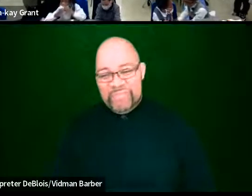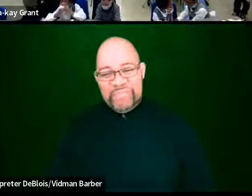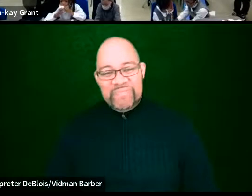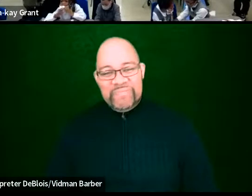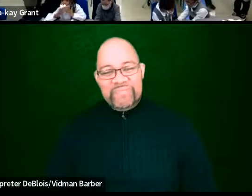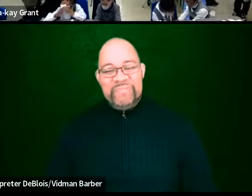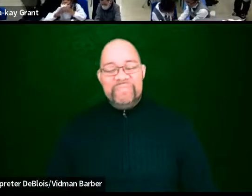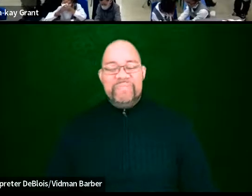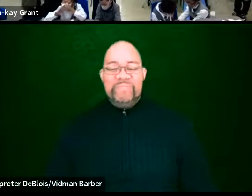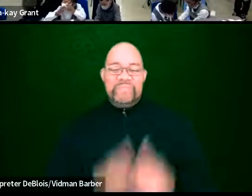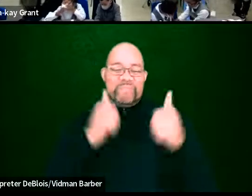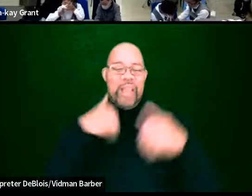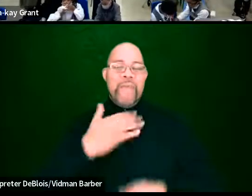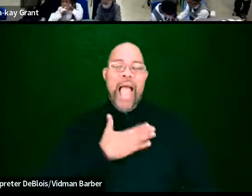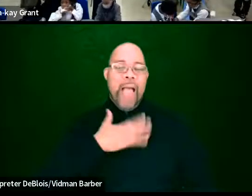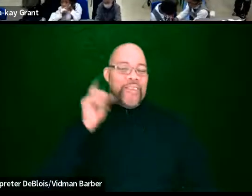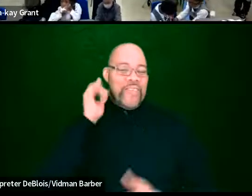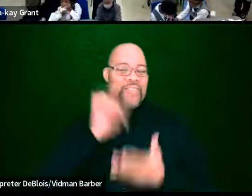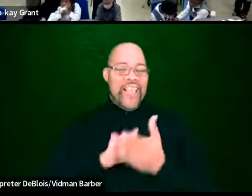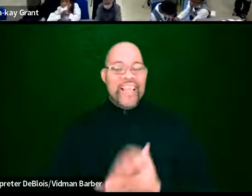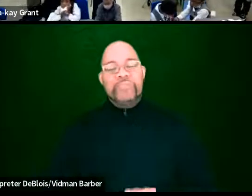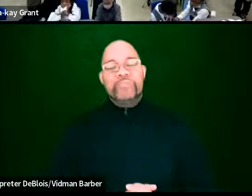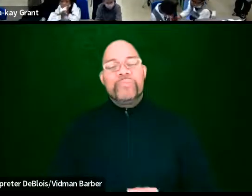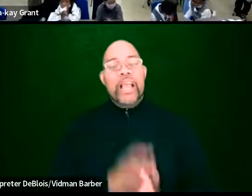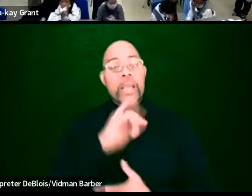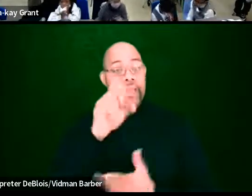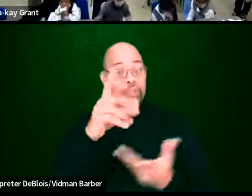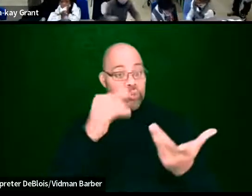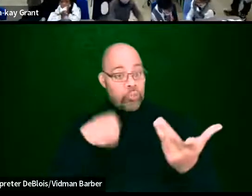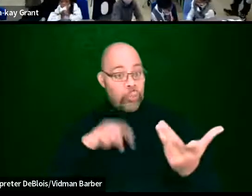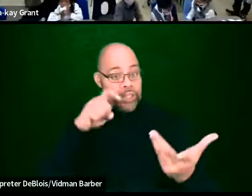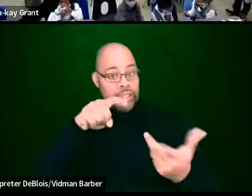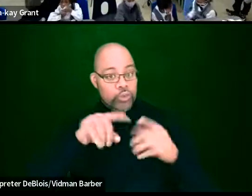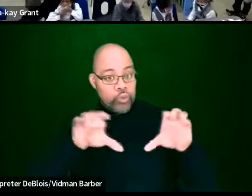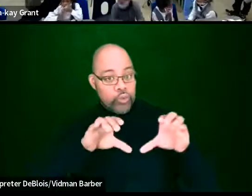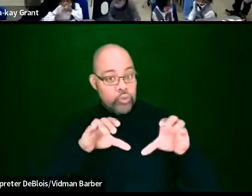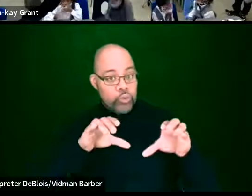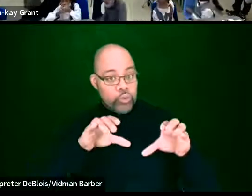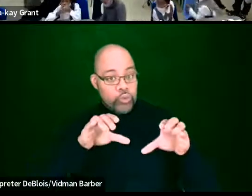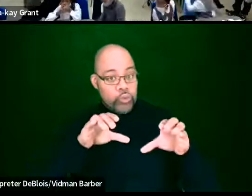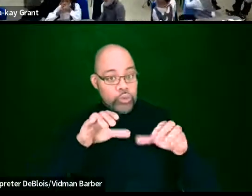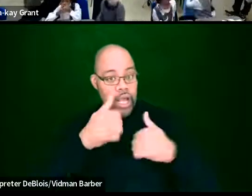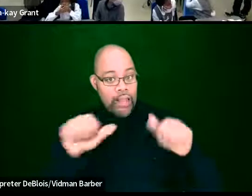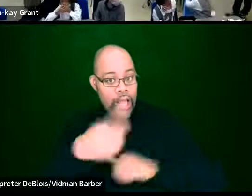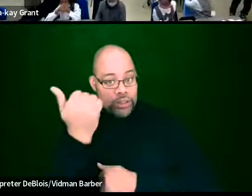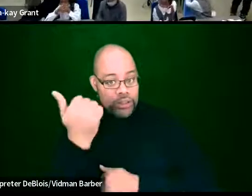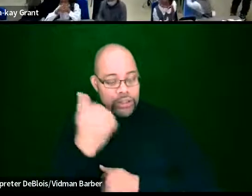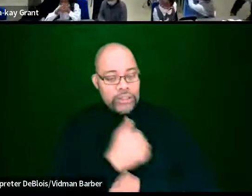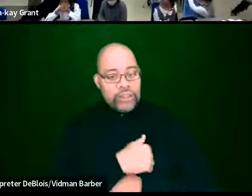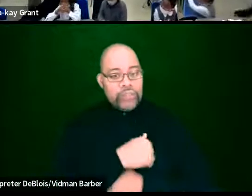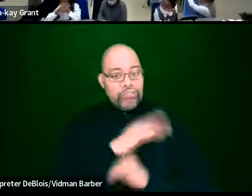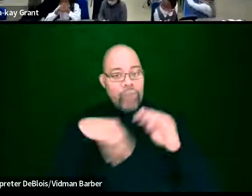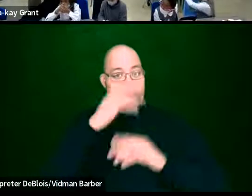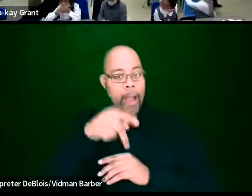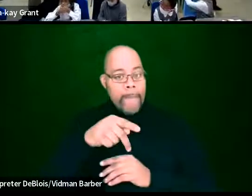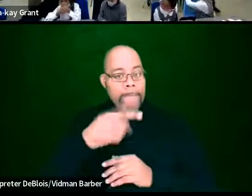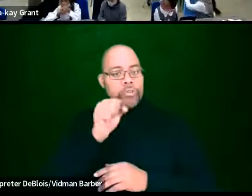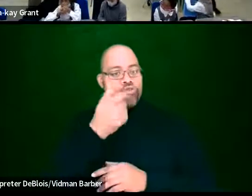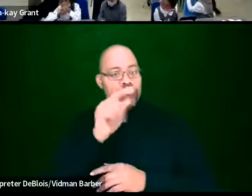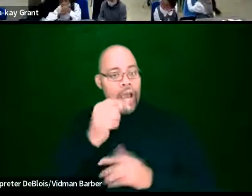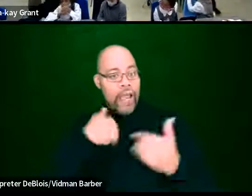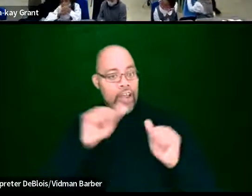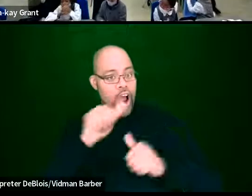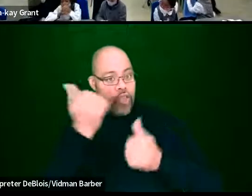Oh, good. I'm happy to hear it. Camille, do we need to do anything else to wrap up? Miss Grant, do we have any